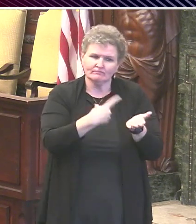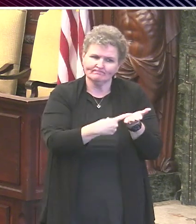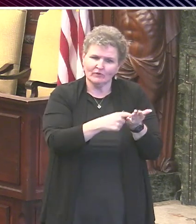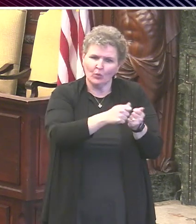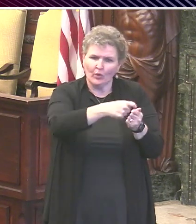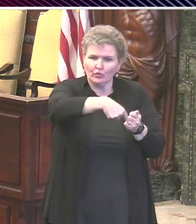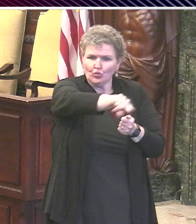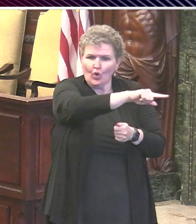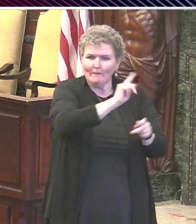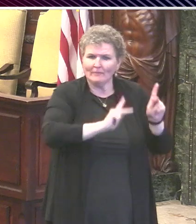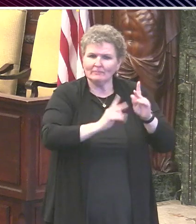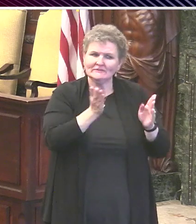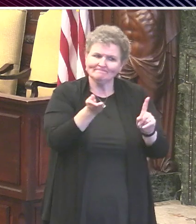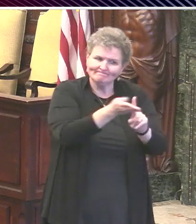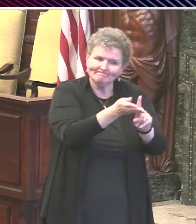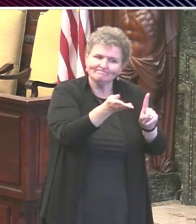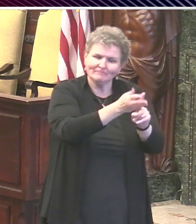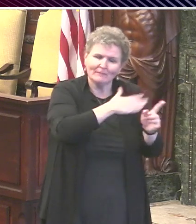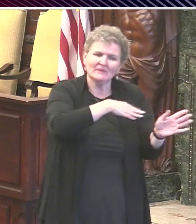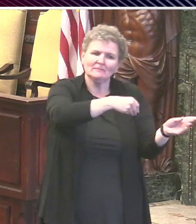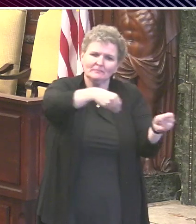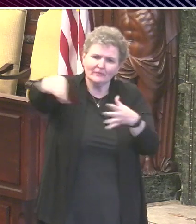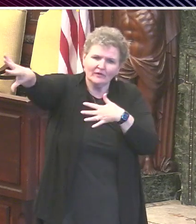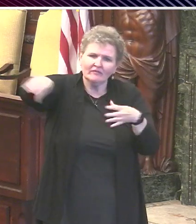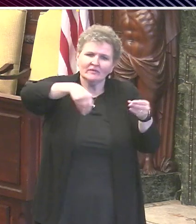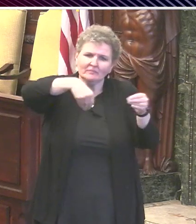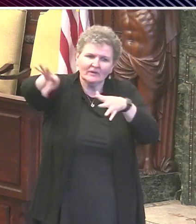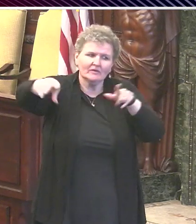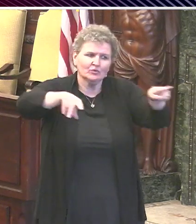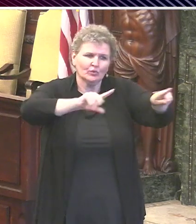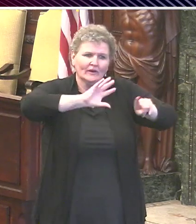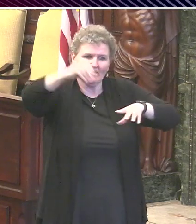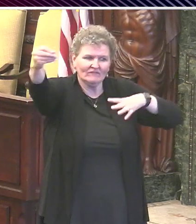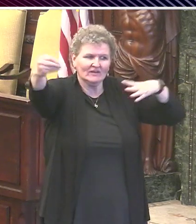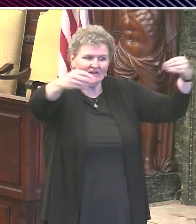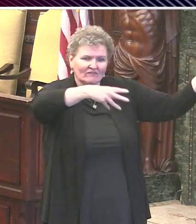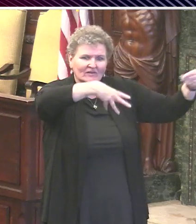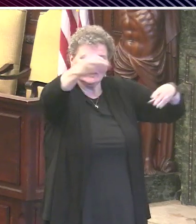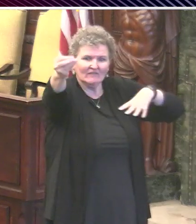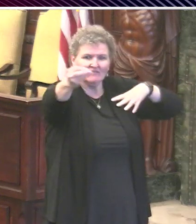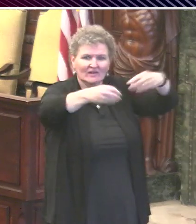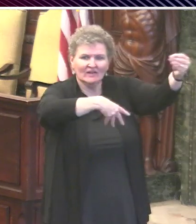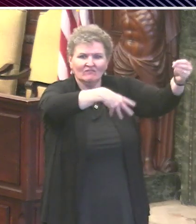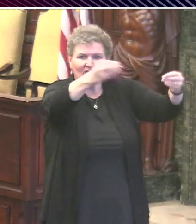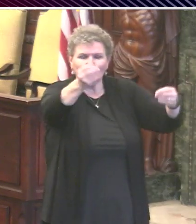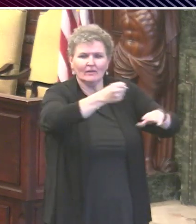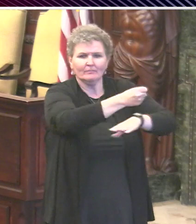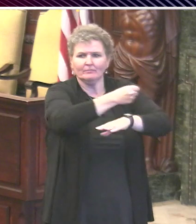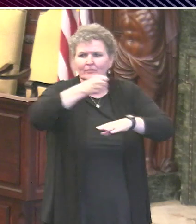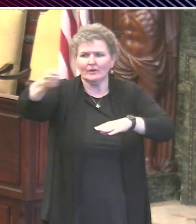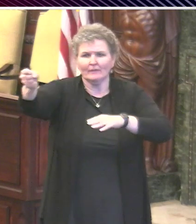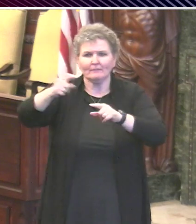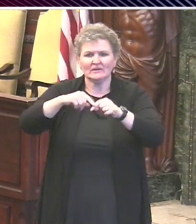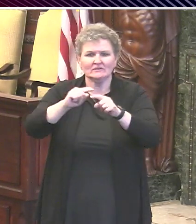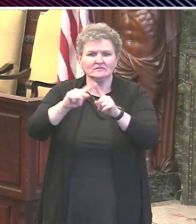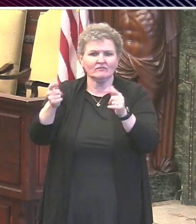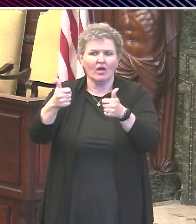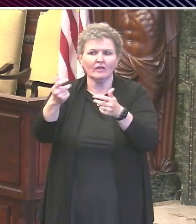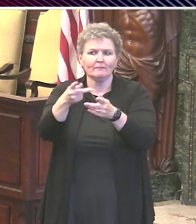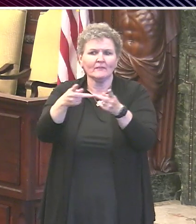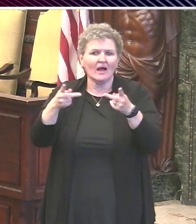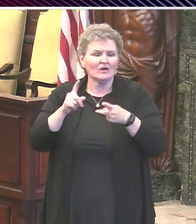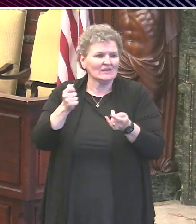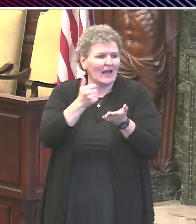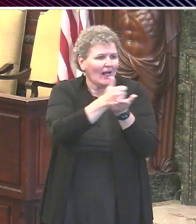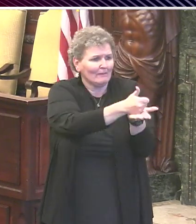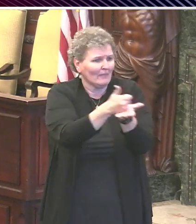point where they will leave on their own, or we can take them places where they can get the help that they need. What the future holds, I don't